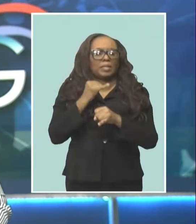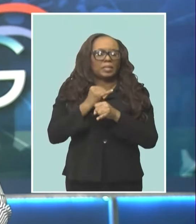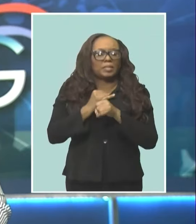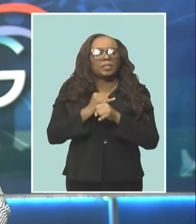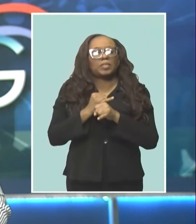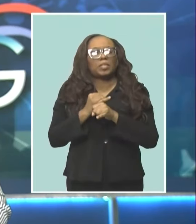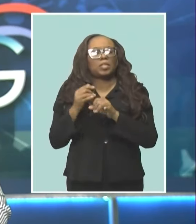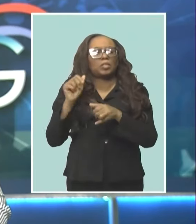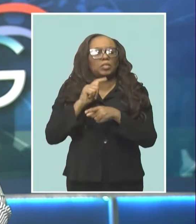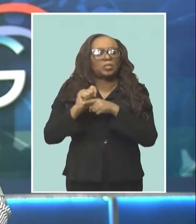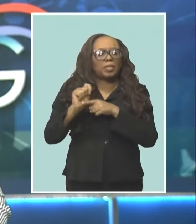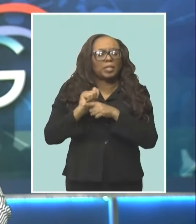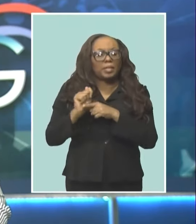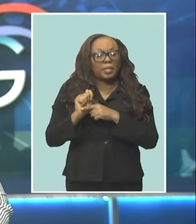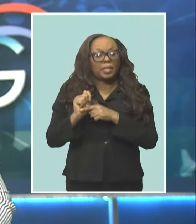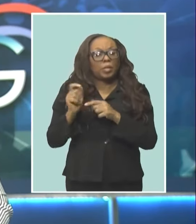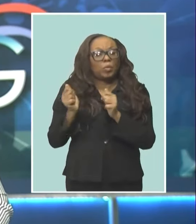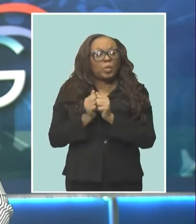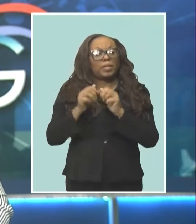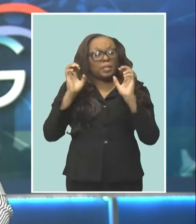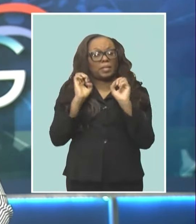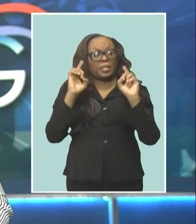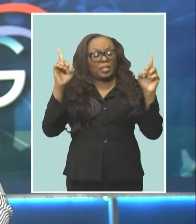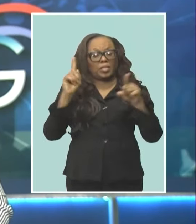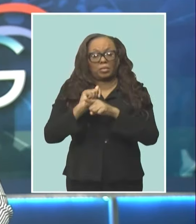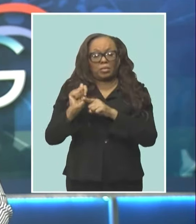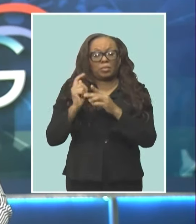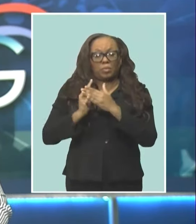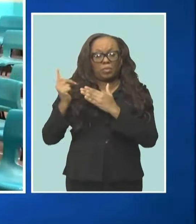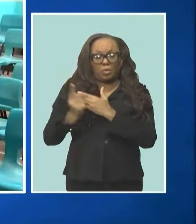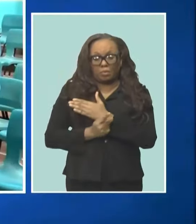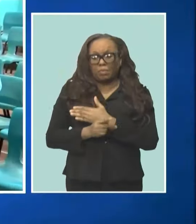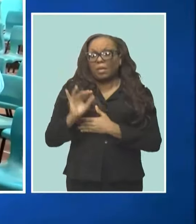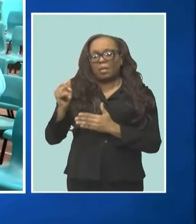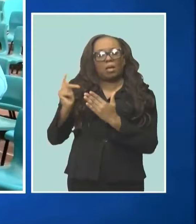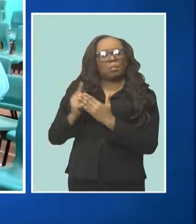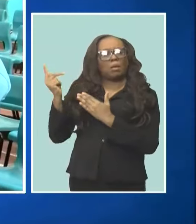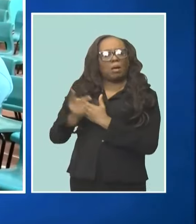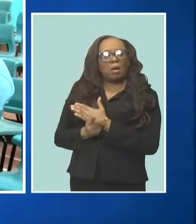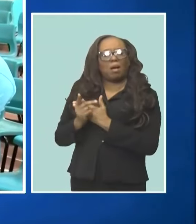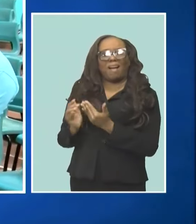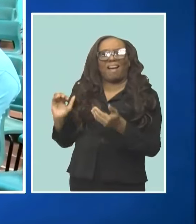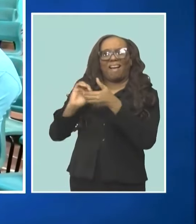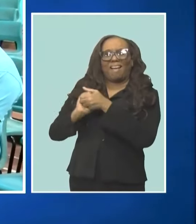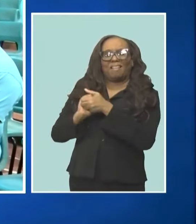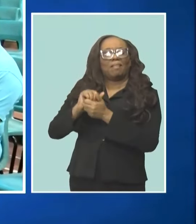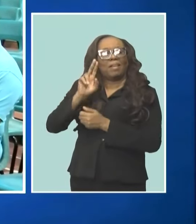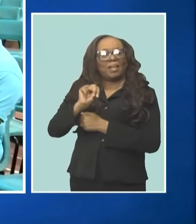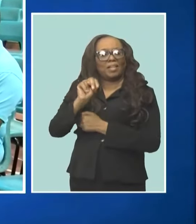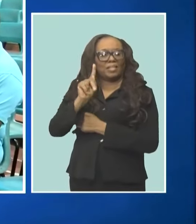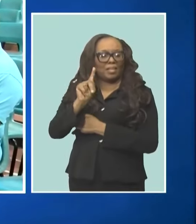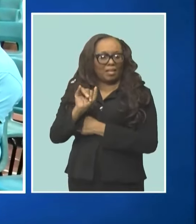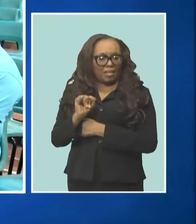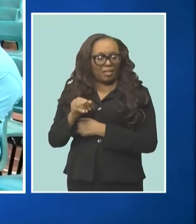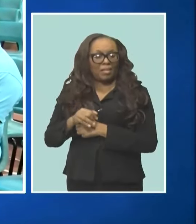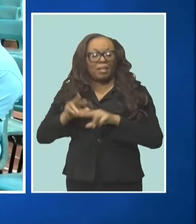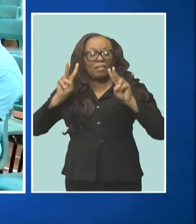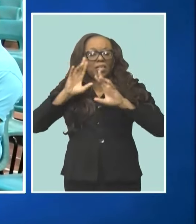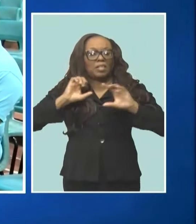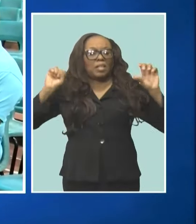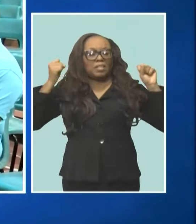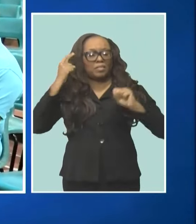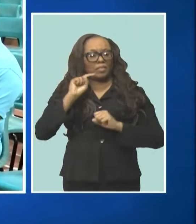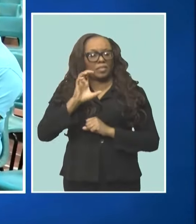of its educational training program. The program is in collaboration with the National Transformation Initiative. Vice President